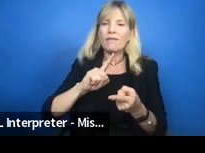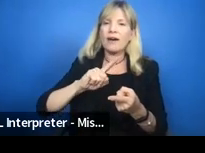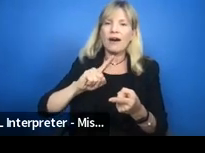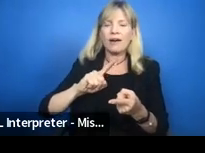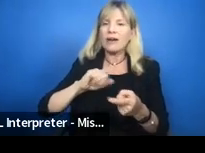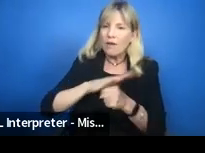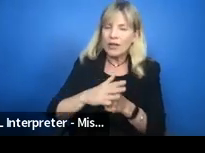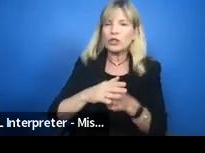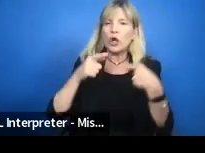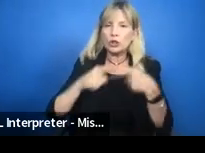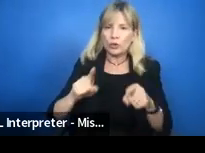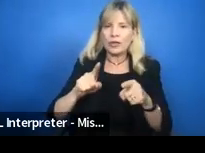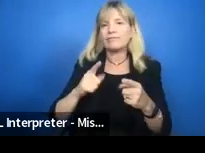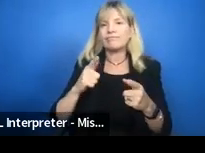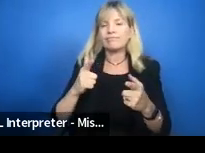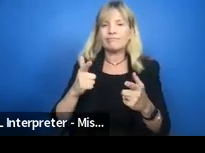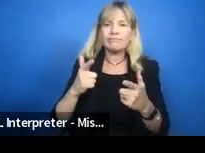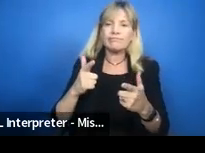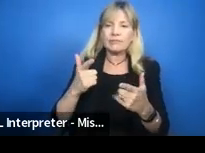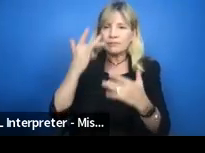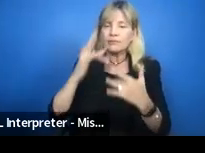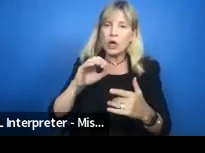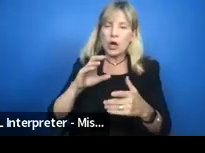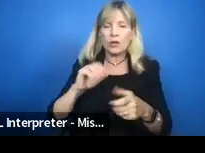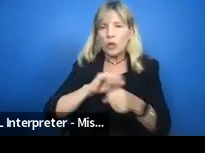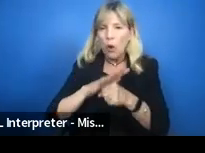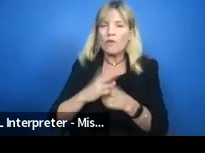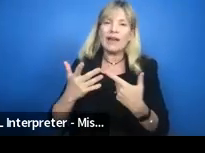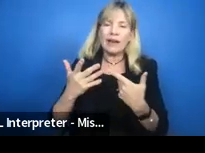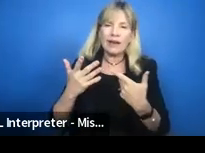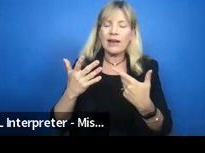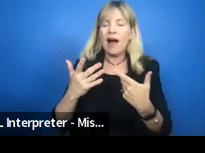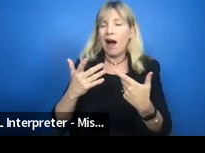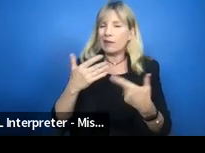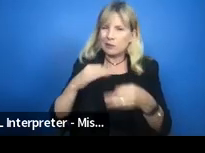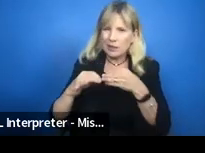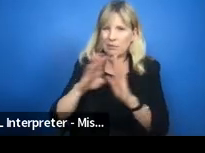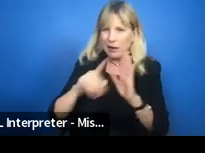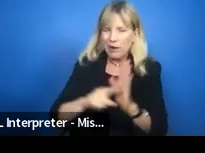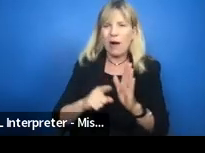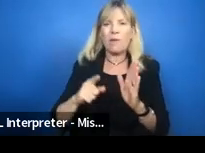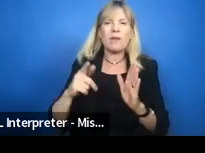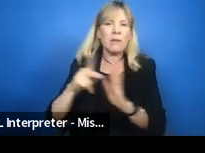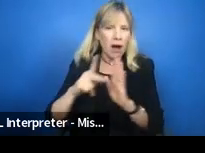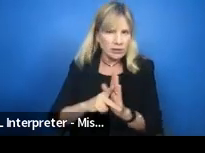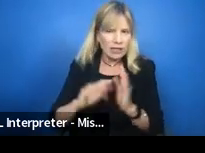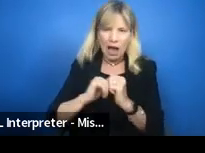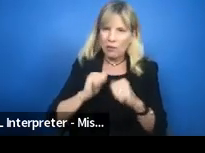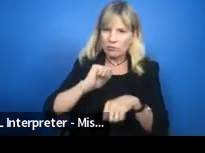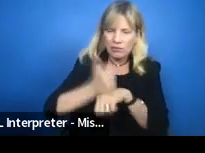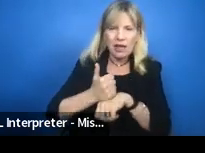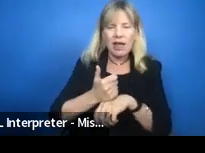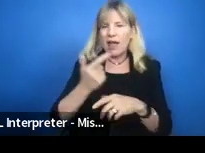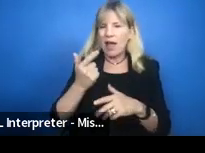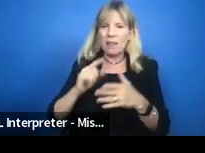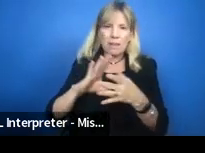pandemic. So I'll give you some background on how this policy came to be, how it came to an end, and important messages that we